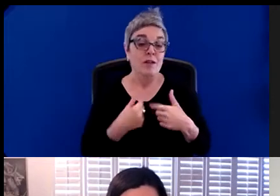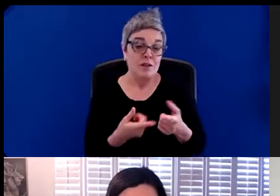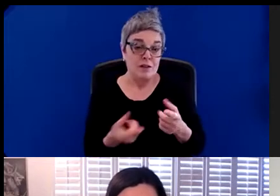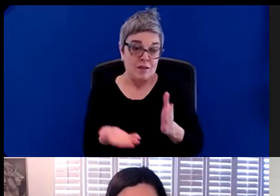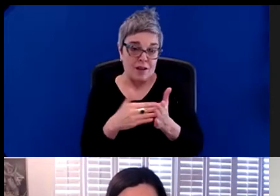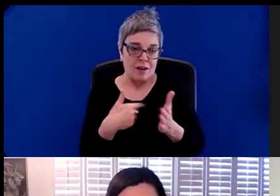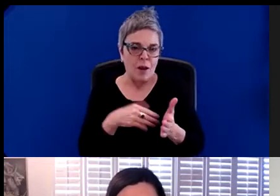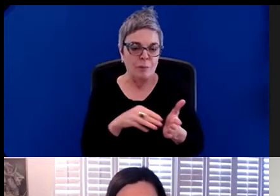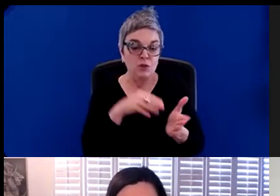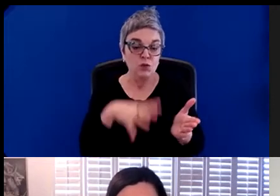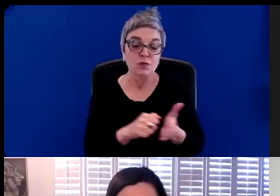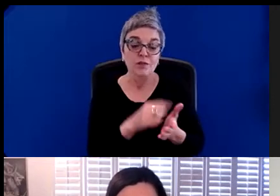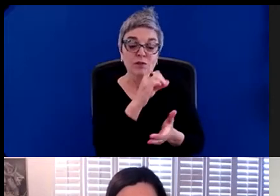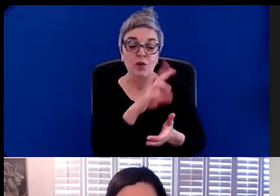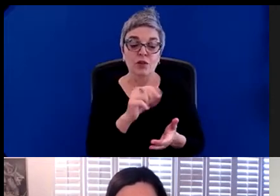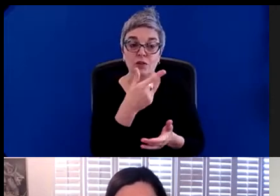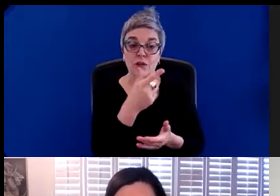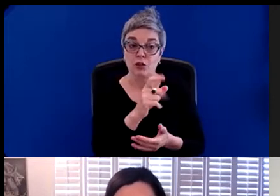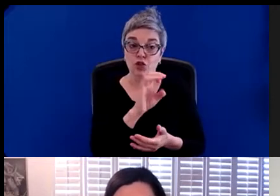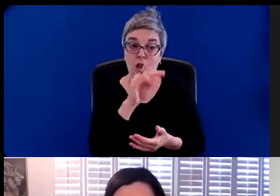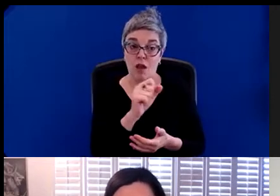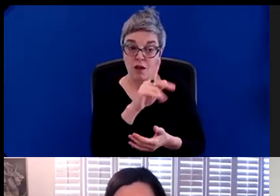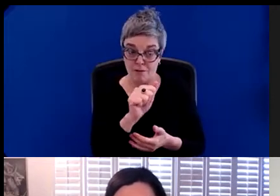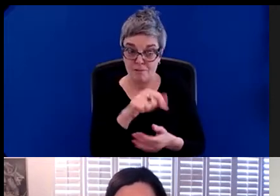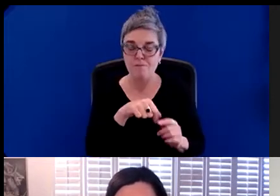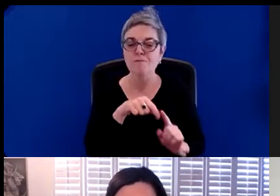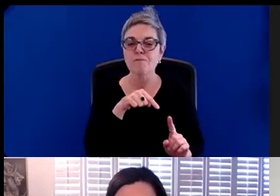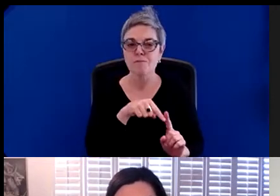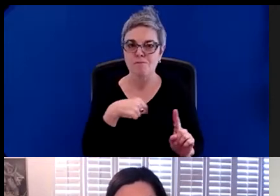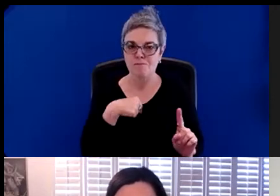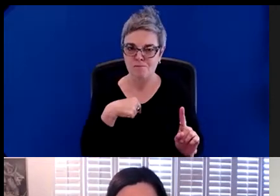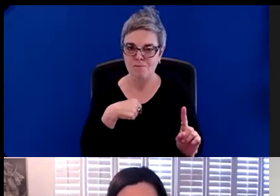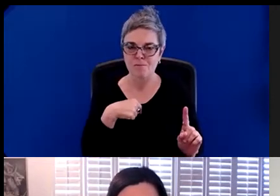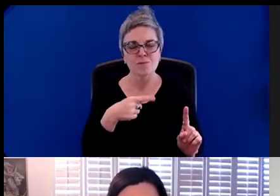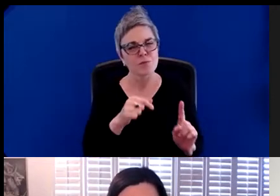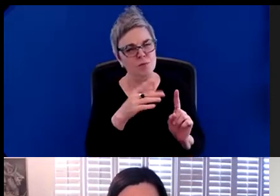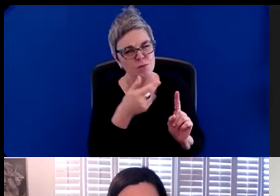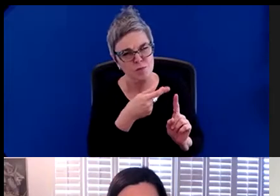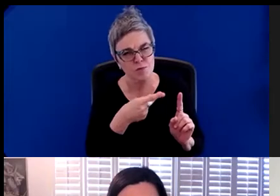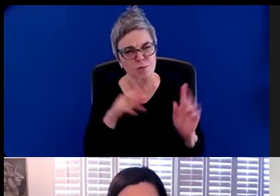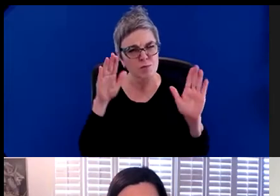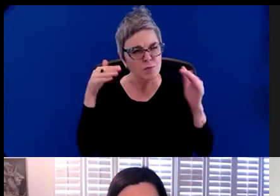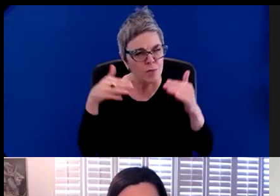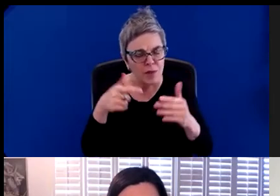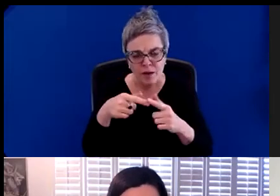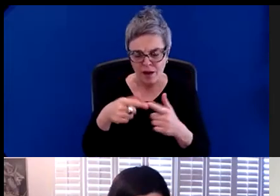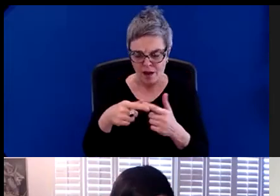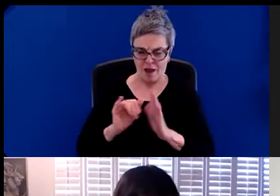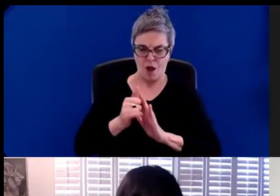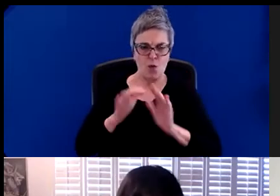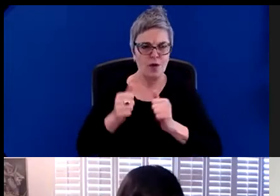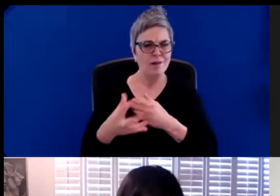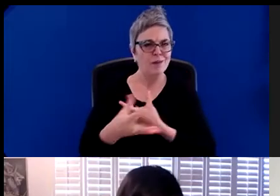the article was looking at how we might articulate visions of justice in response to